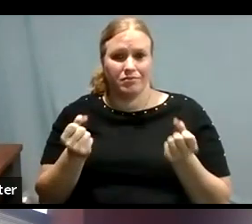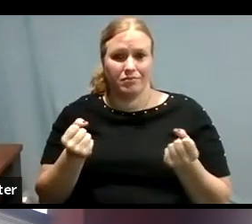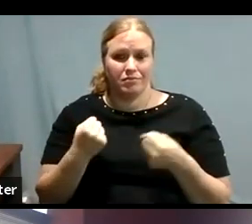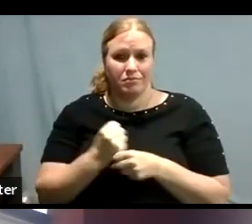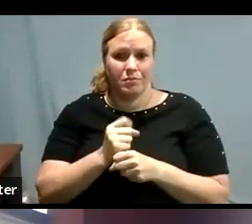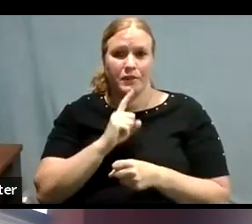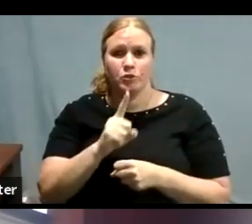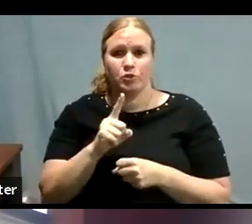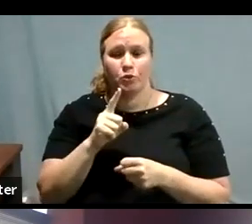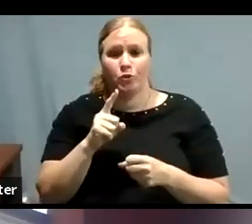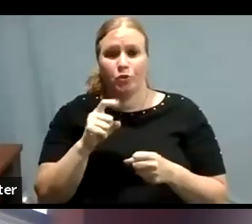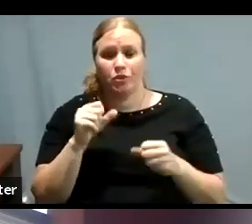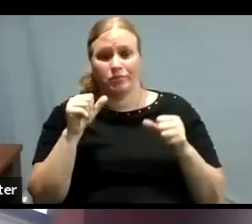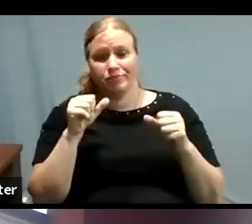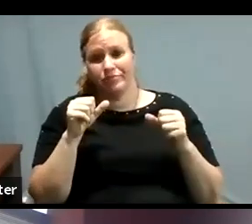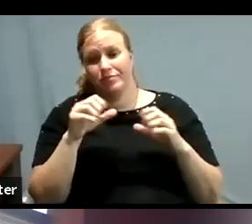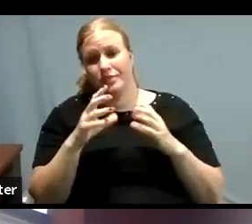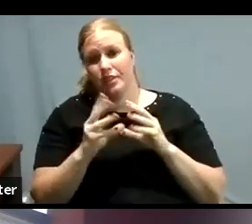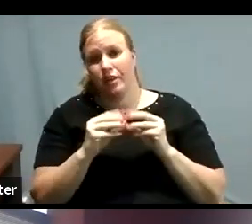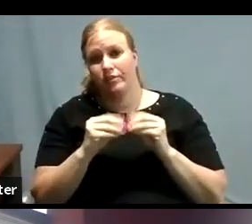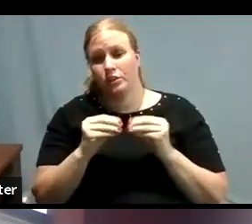more accessible.